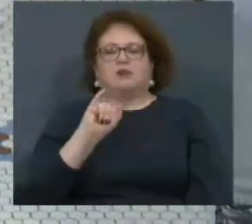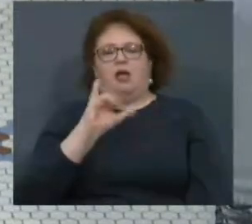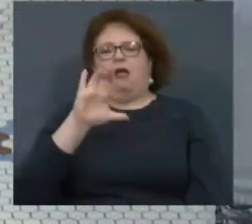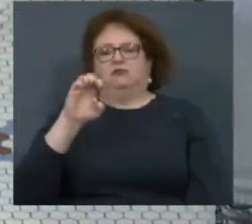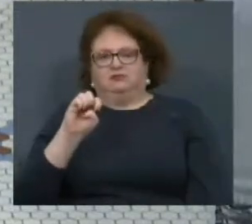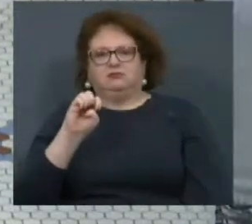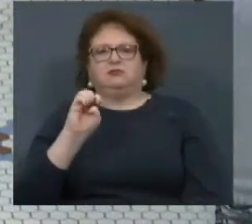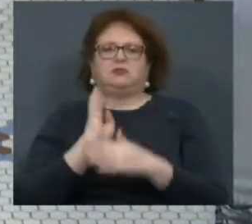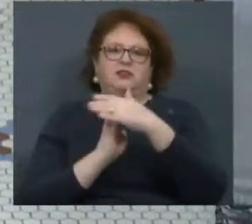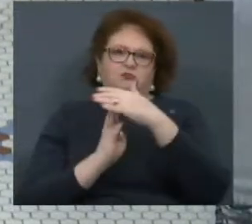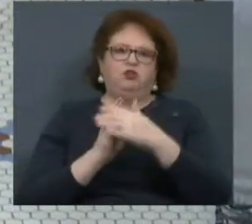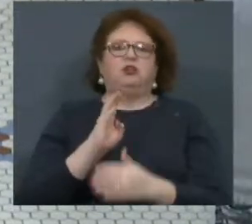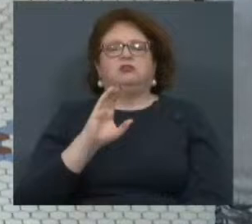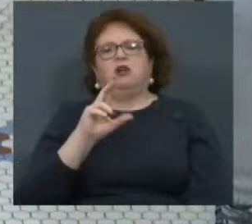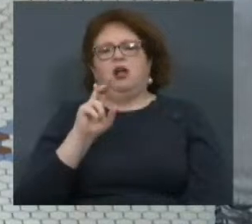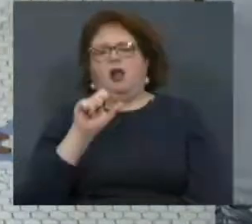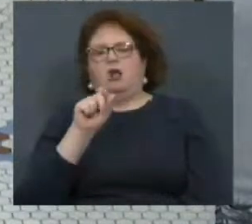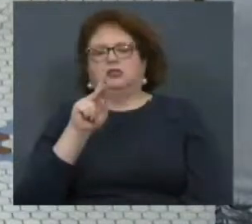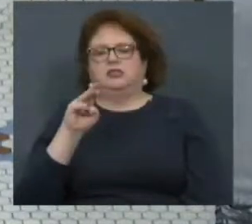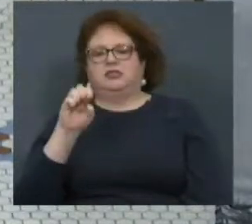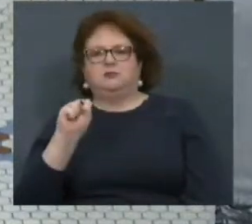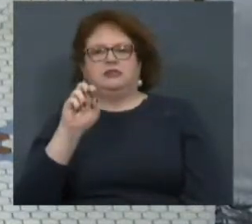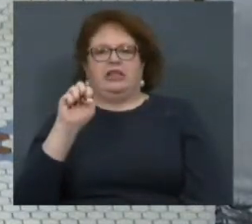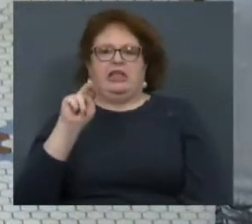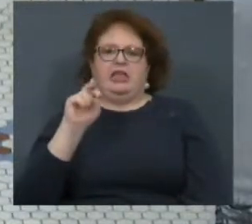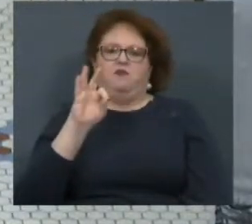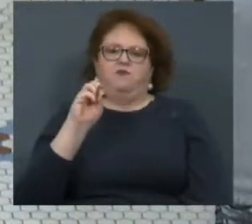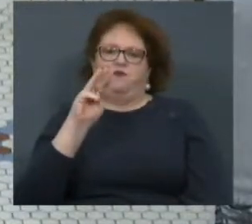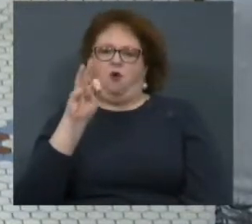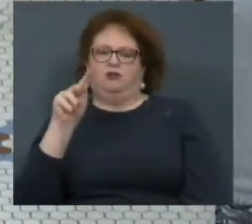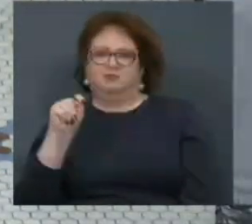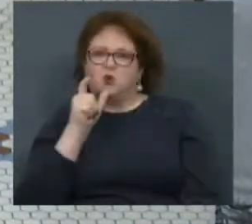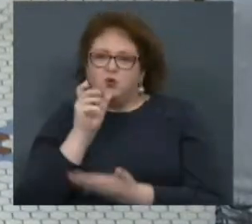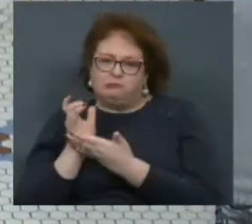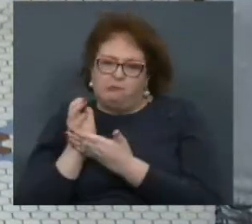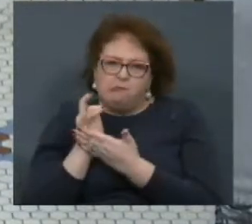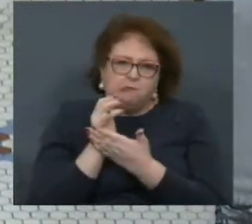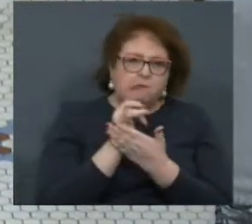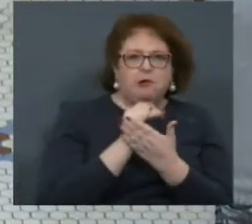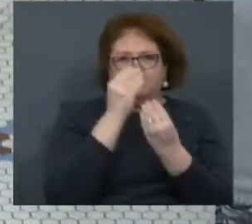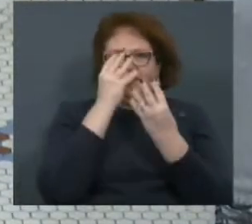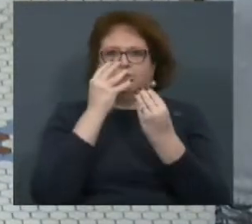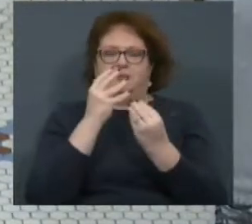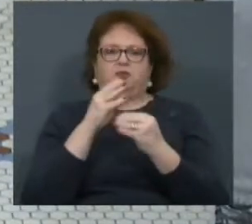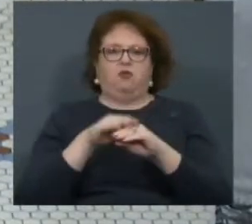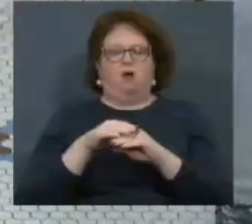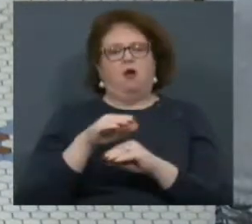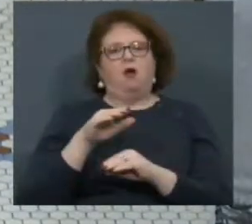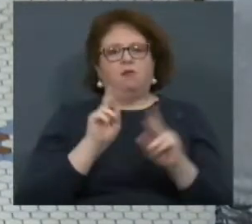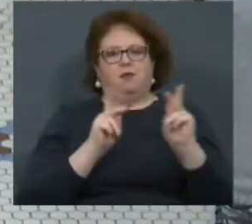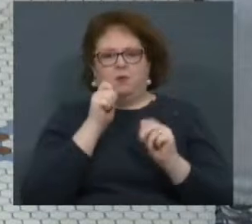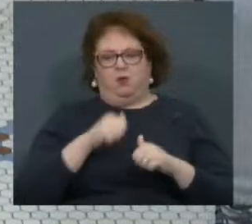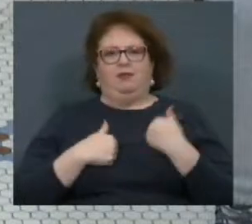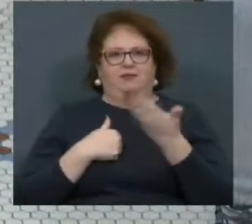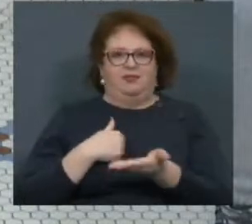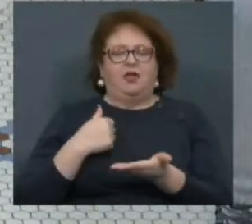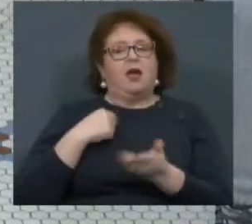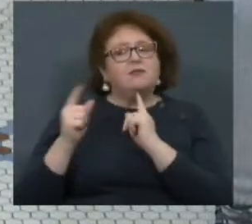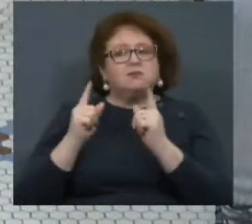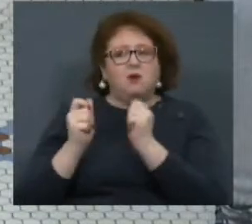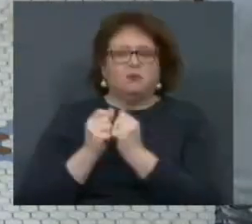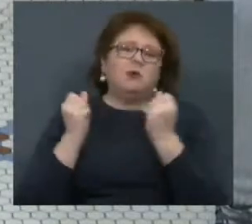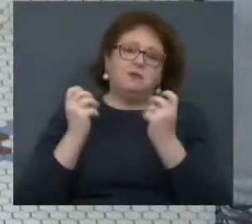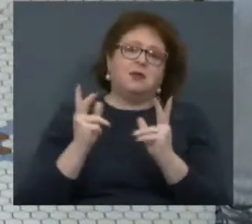gather data on us, which scares a lot of the residents there. I've spoken with a lot of them, and just